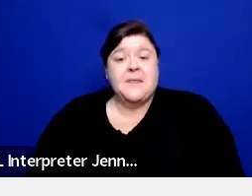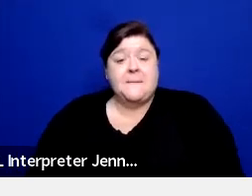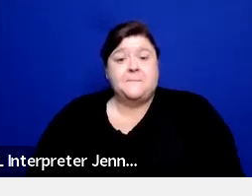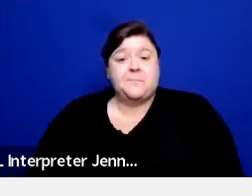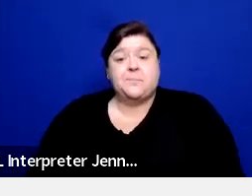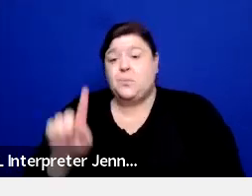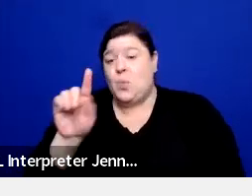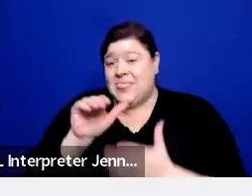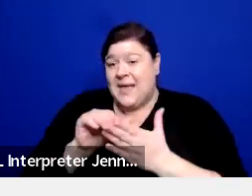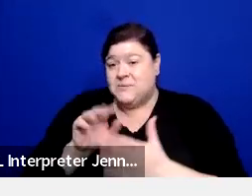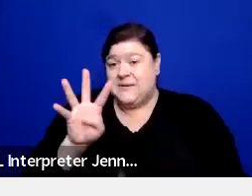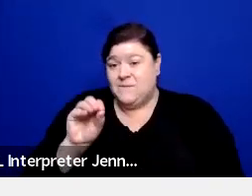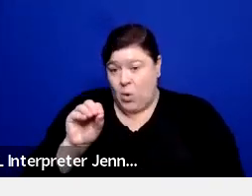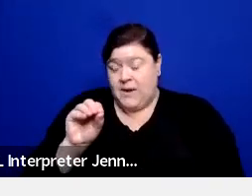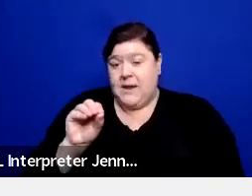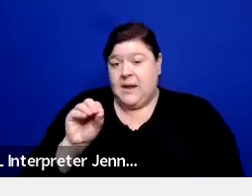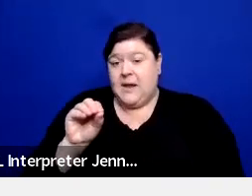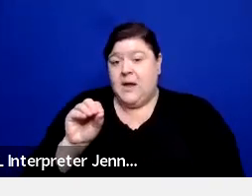1,040 registered family,